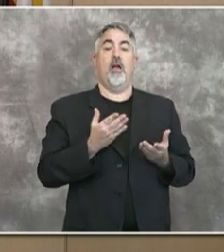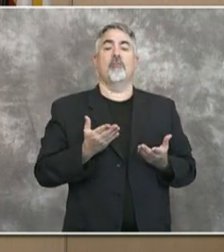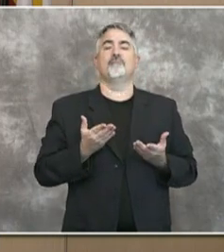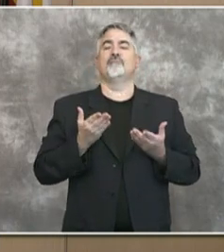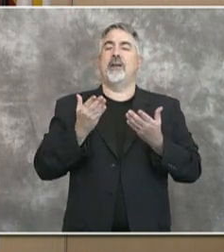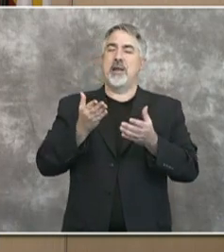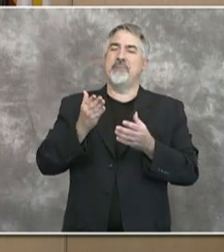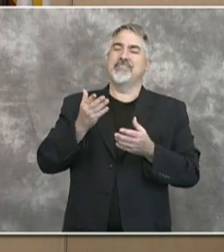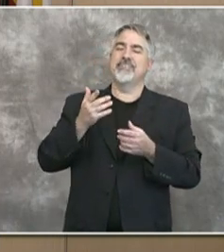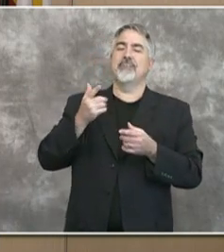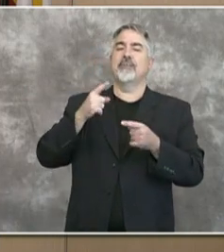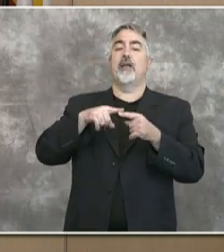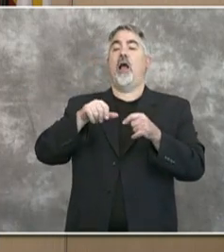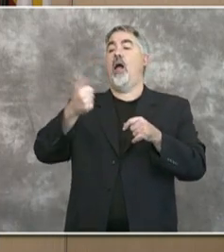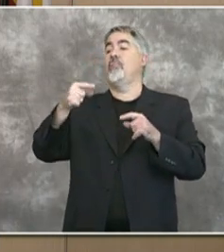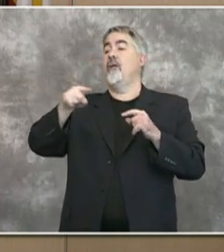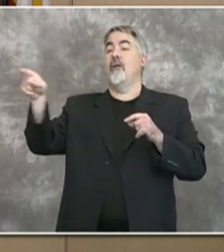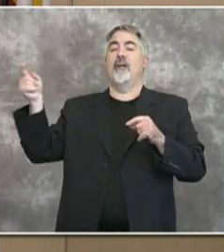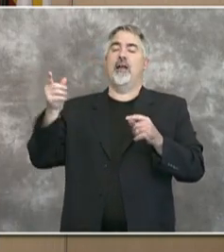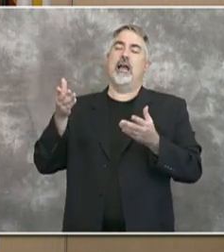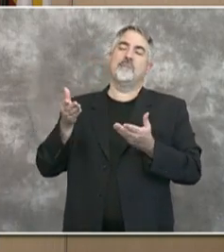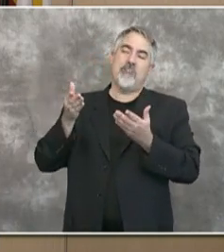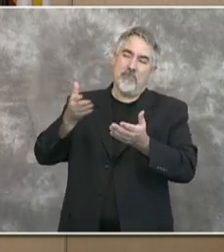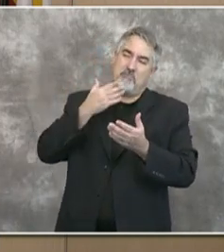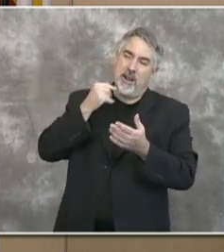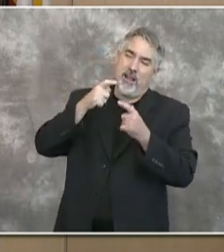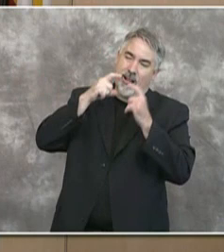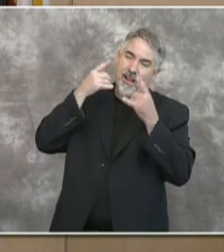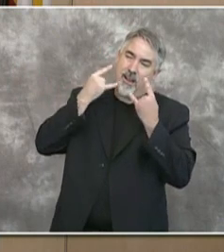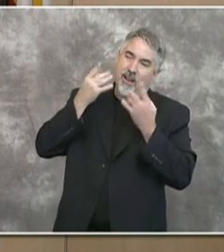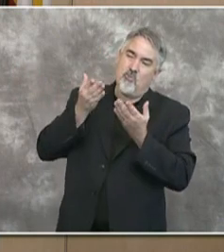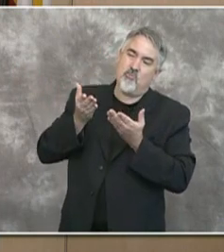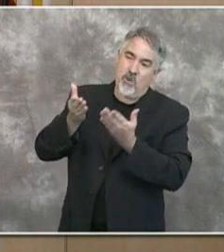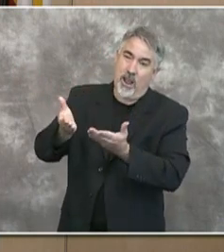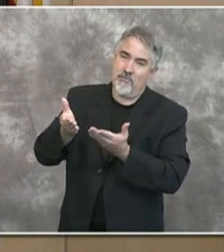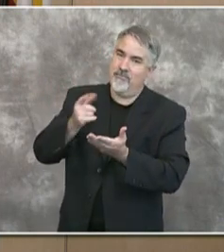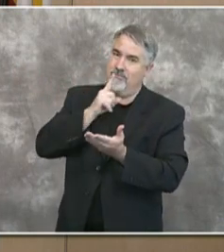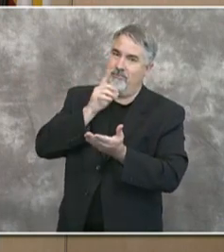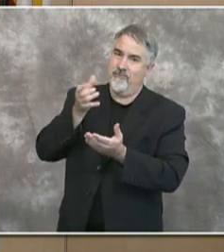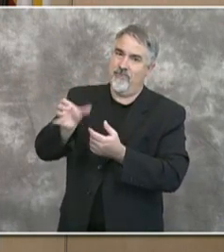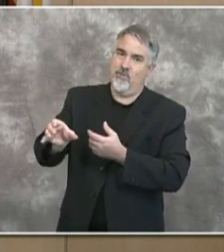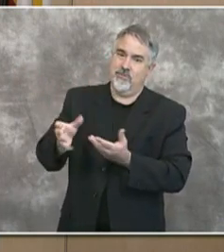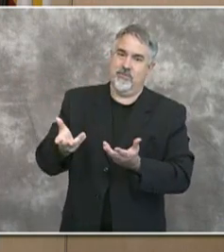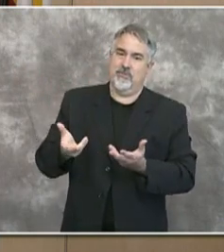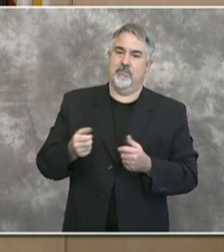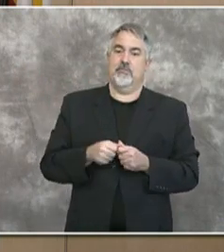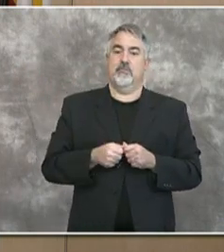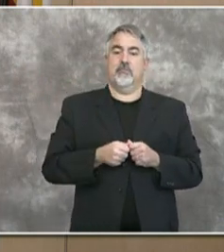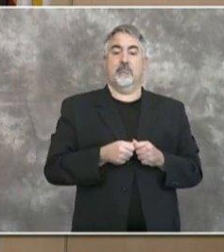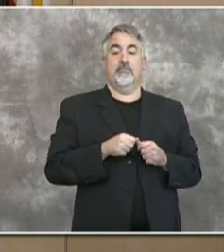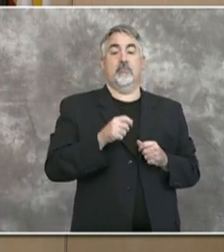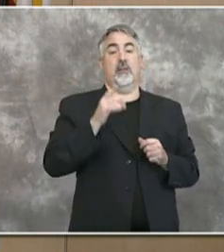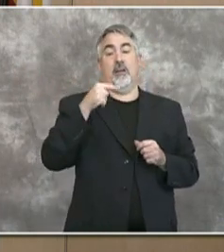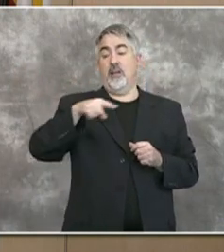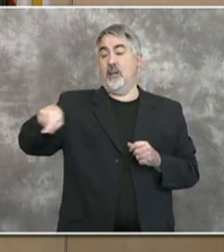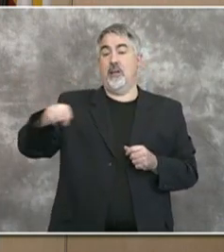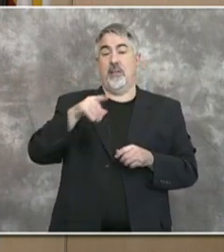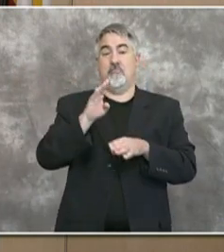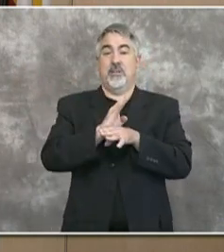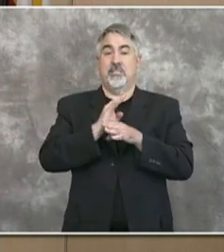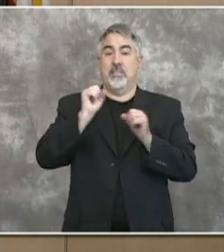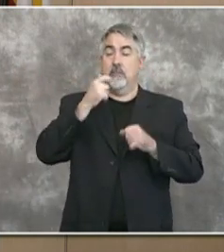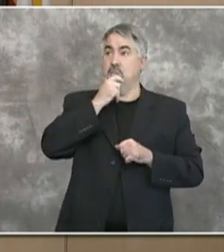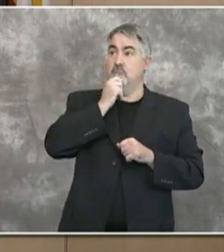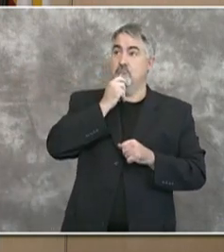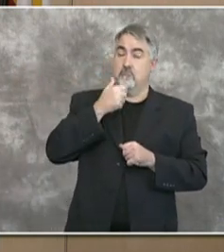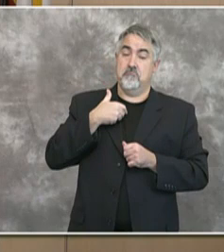of the general population. And other businesses could make that determination as a policy for their business,